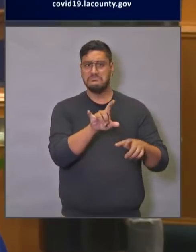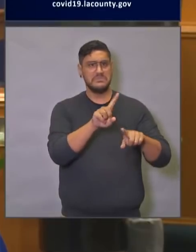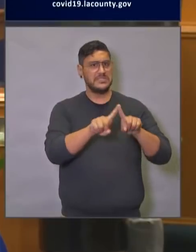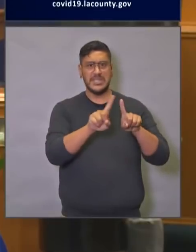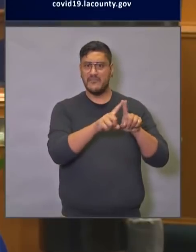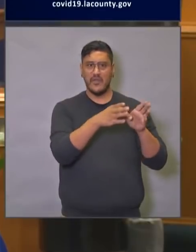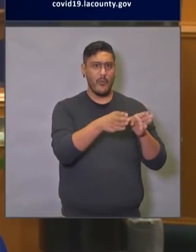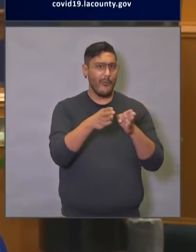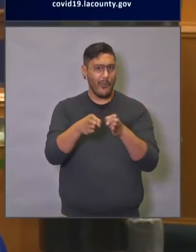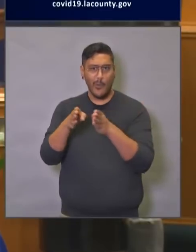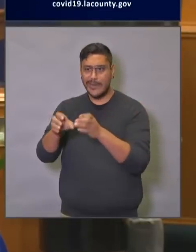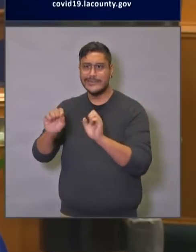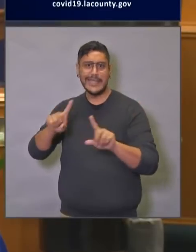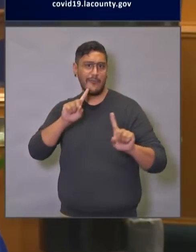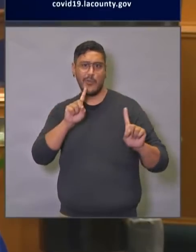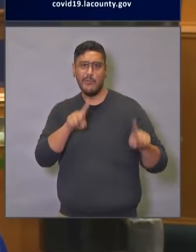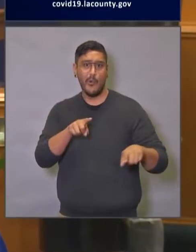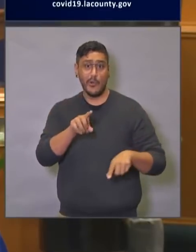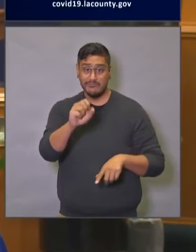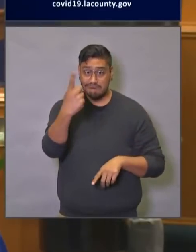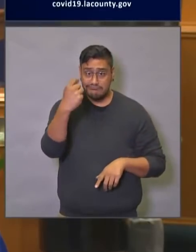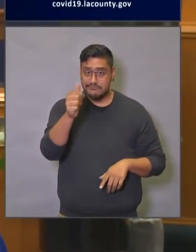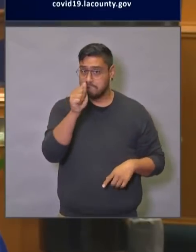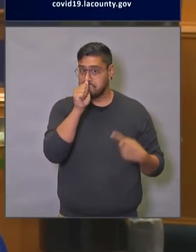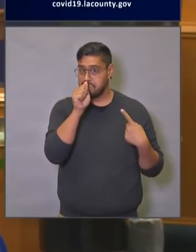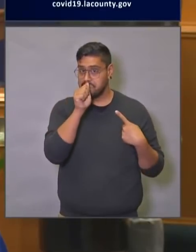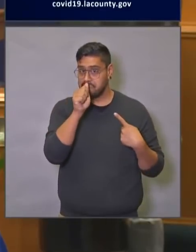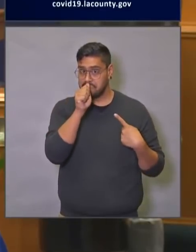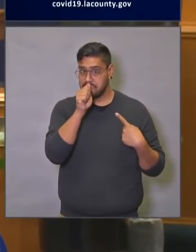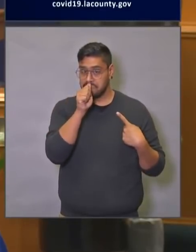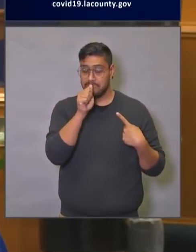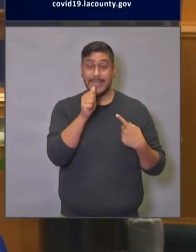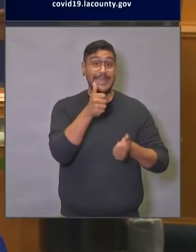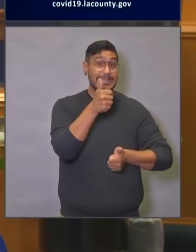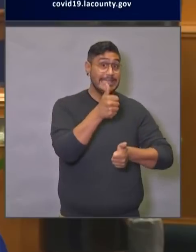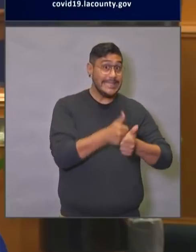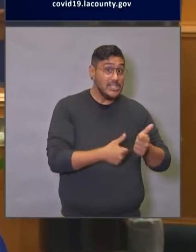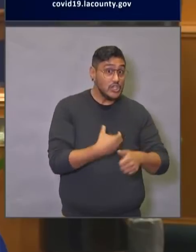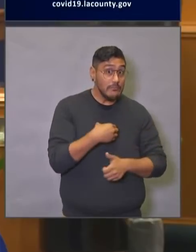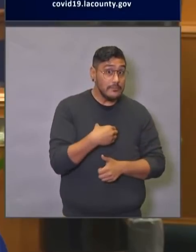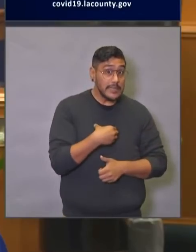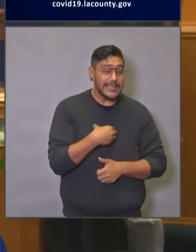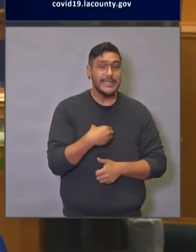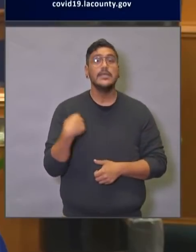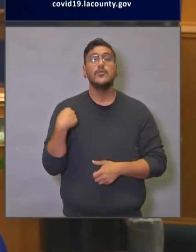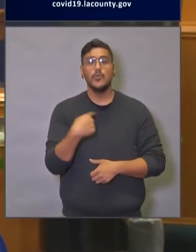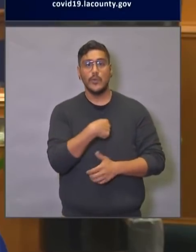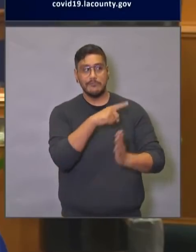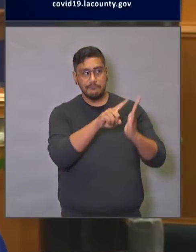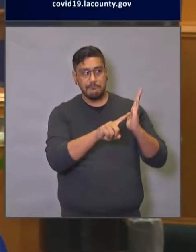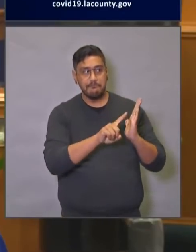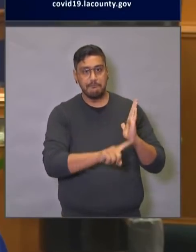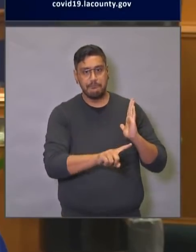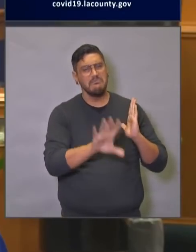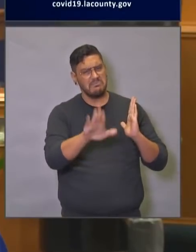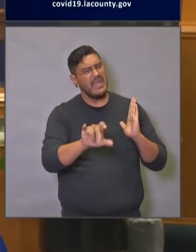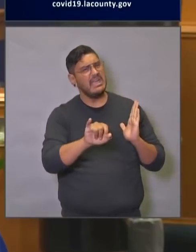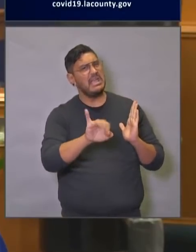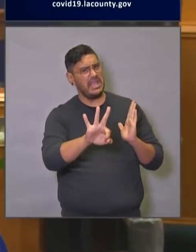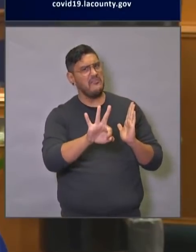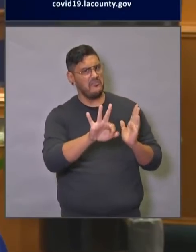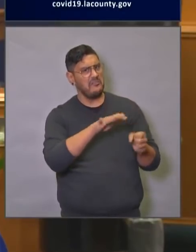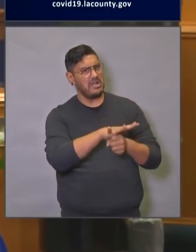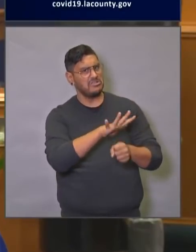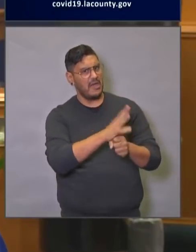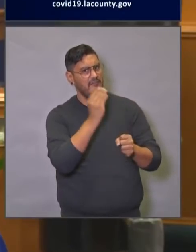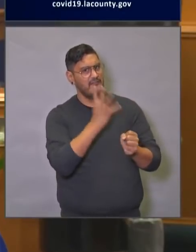report anonymously, and we investigate all of the calls as long as we have enough information. So I